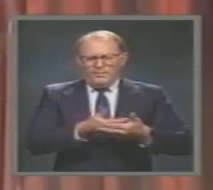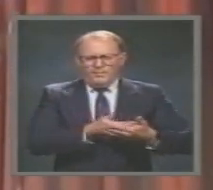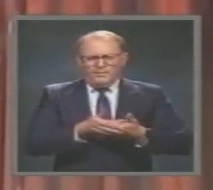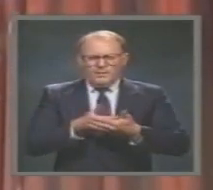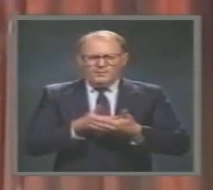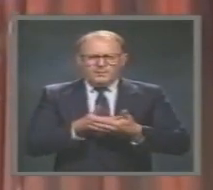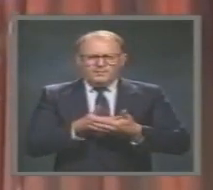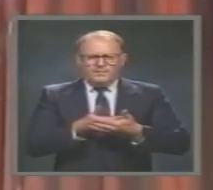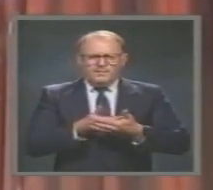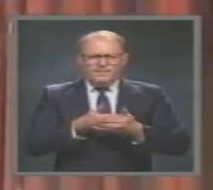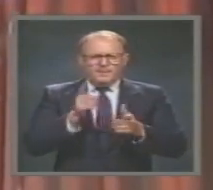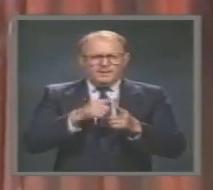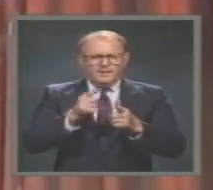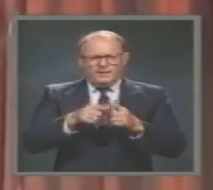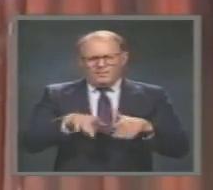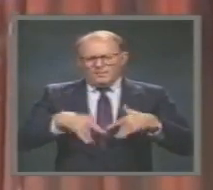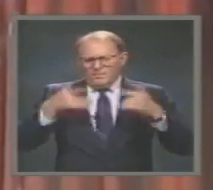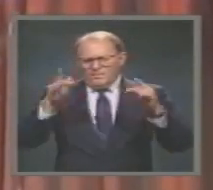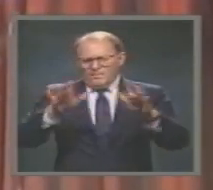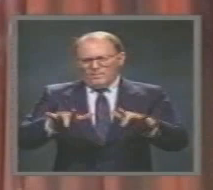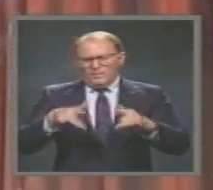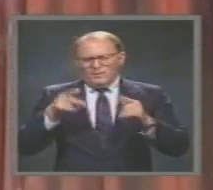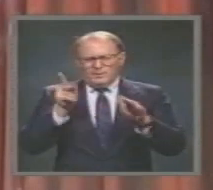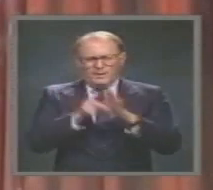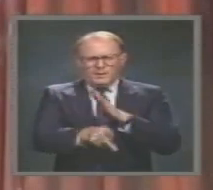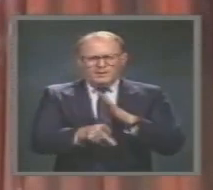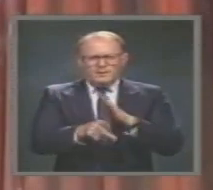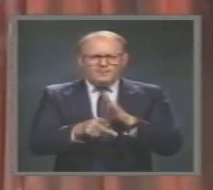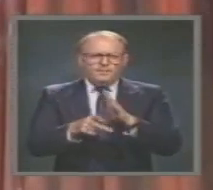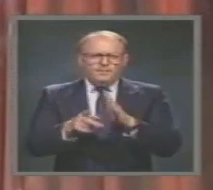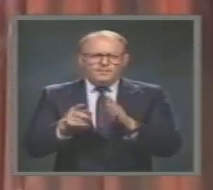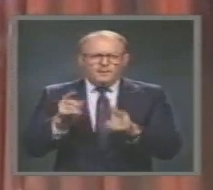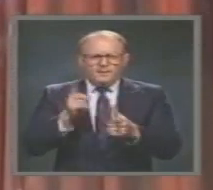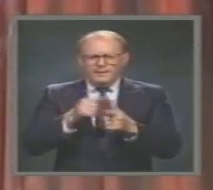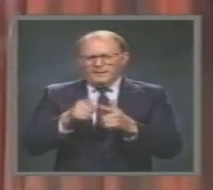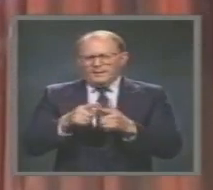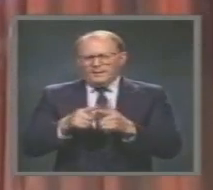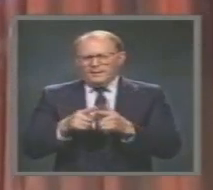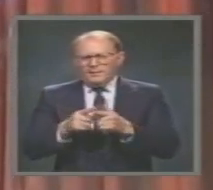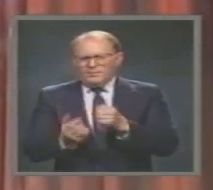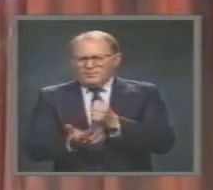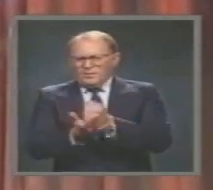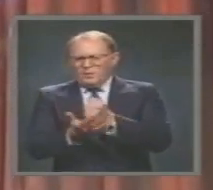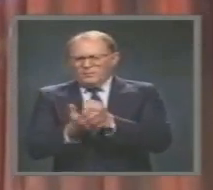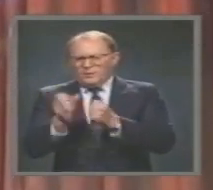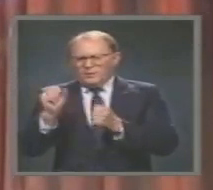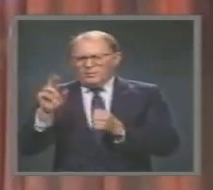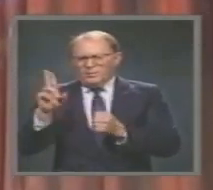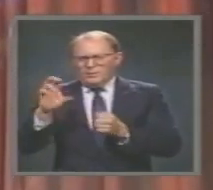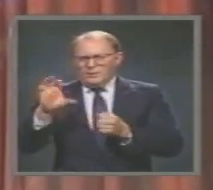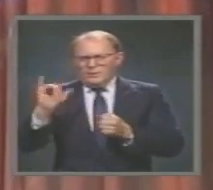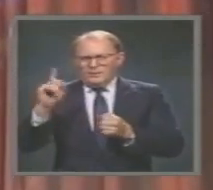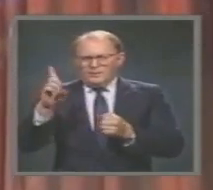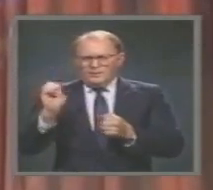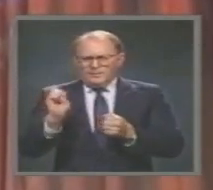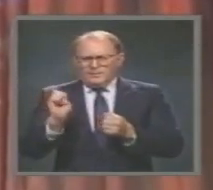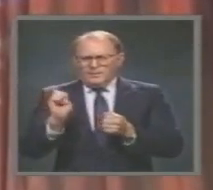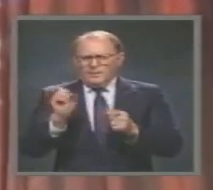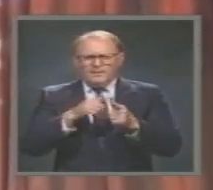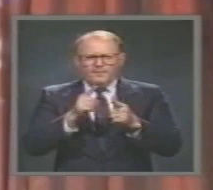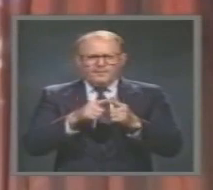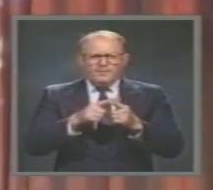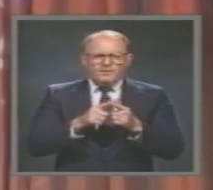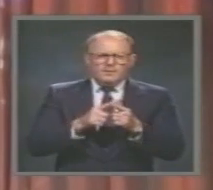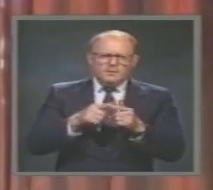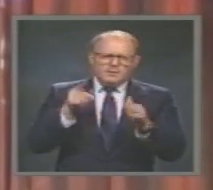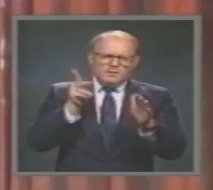Then on to mercy killing, then on to assisted suicide, then to